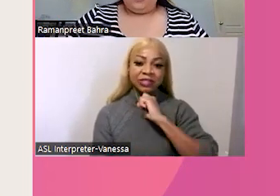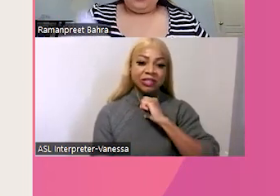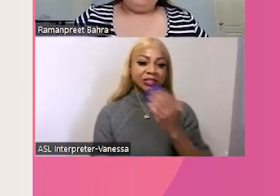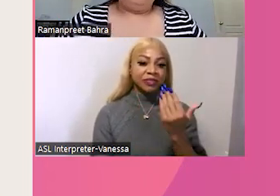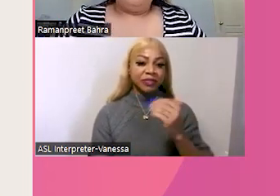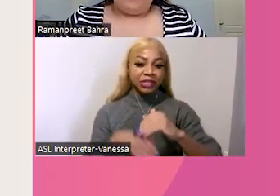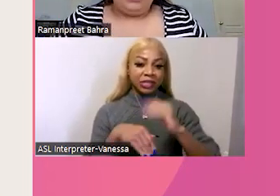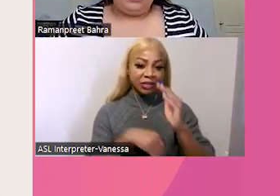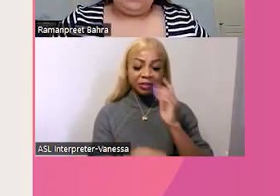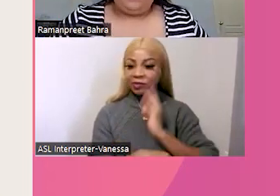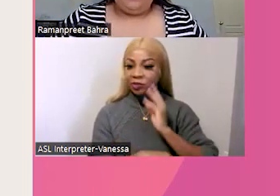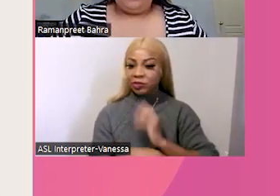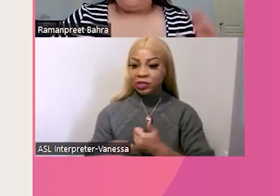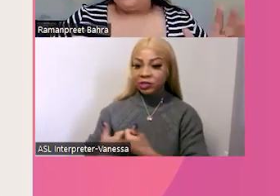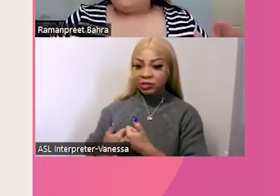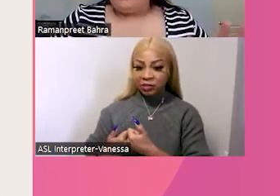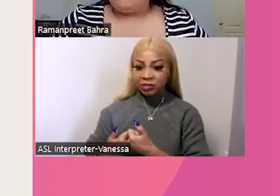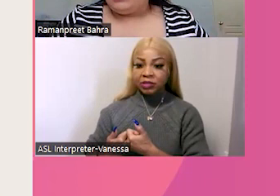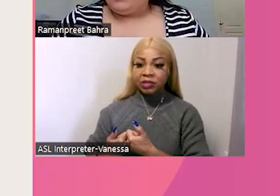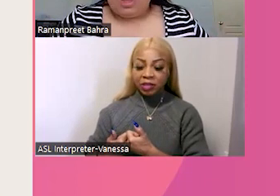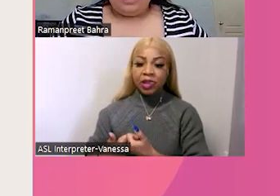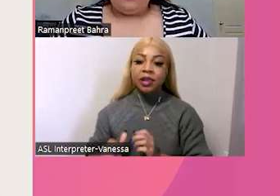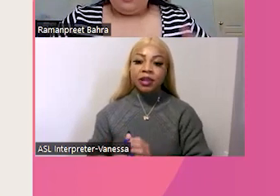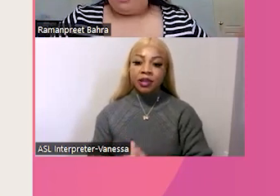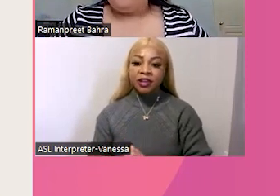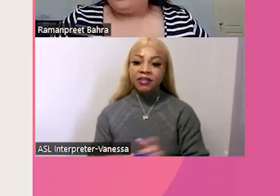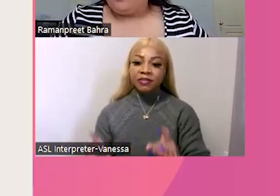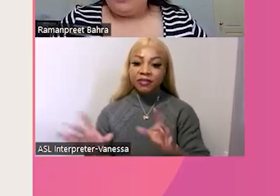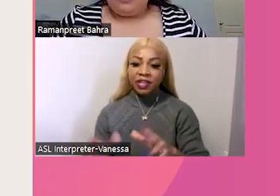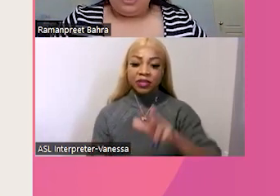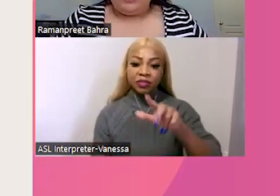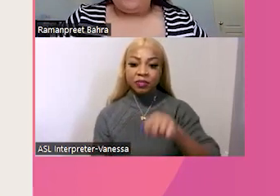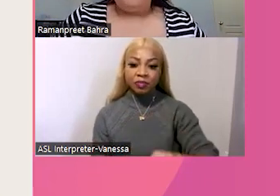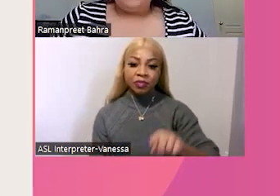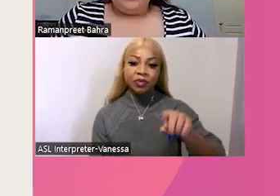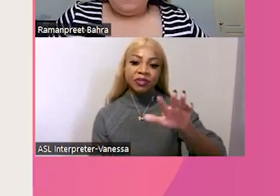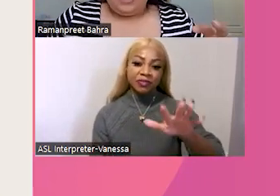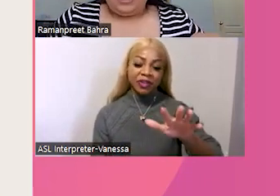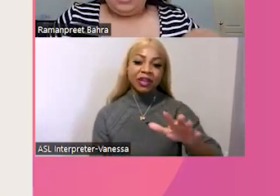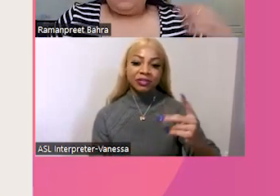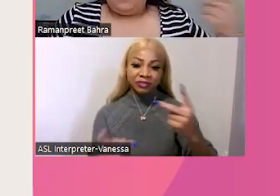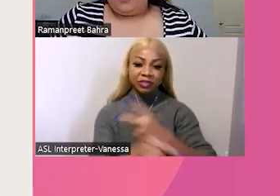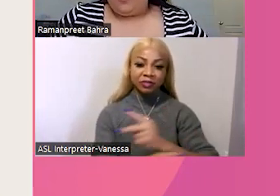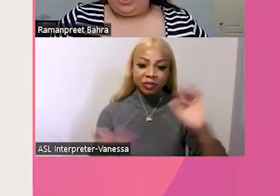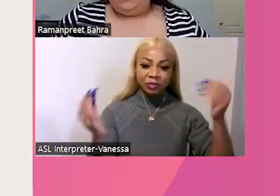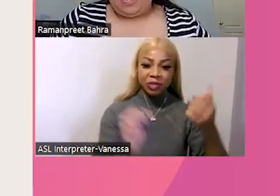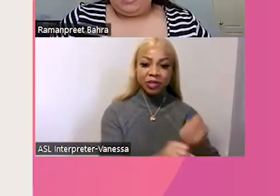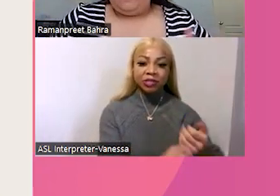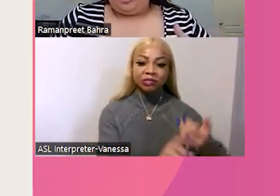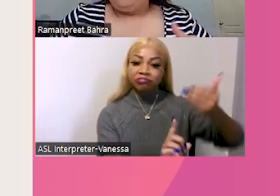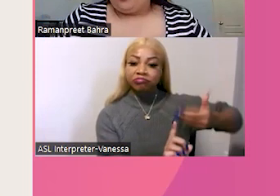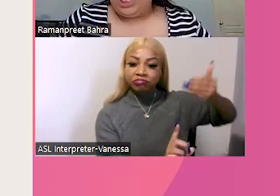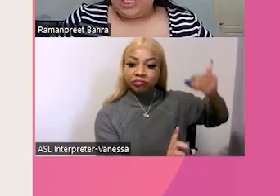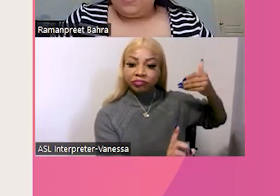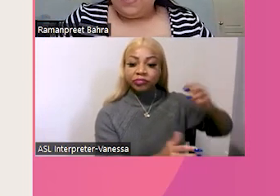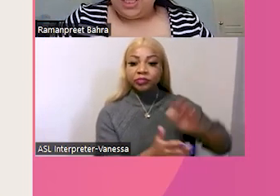experienced intimate violence, 3.5 times higher than the previous years. In self-reported data